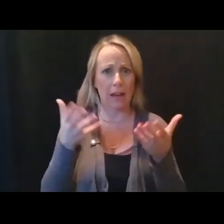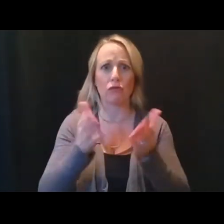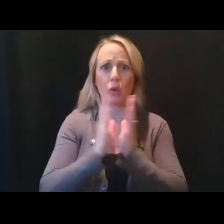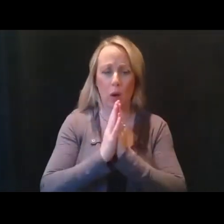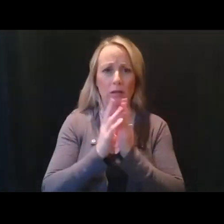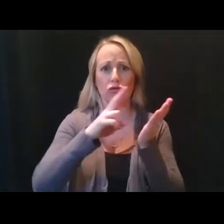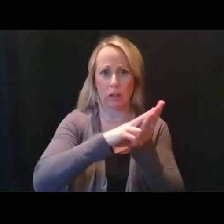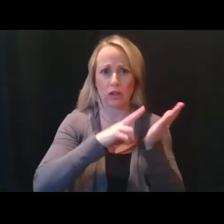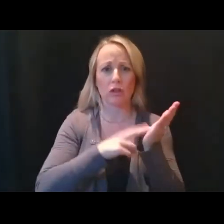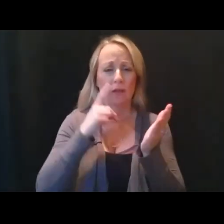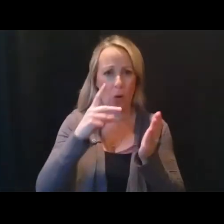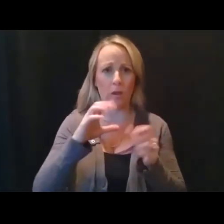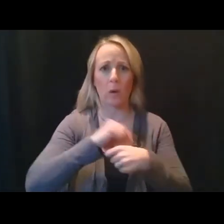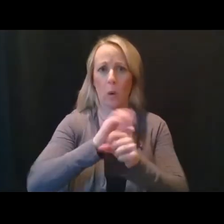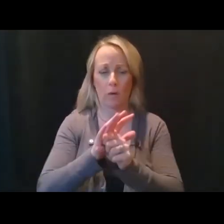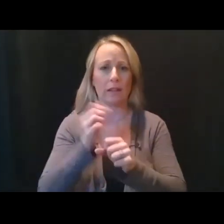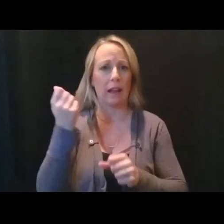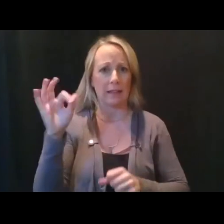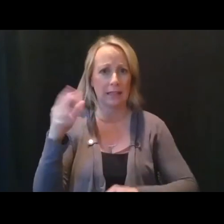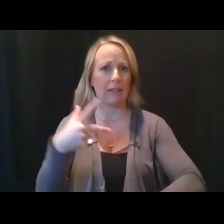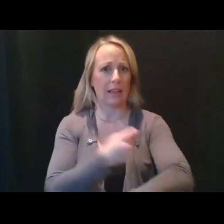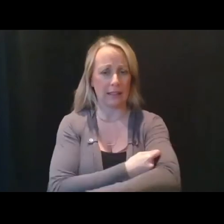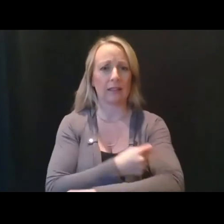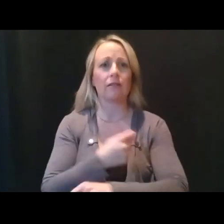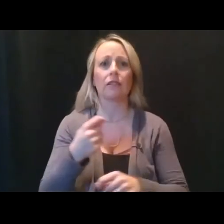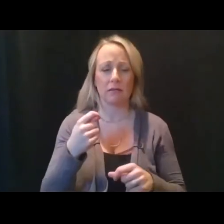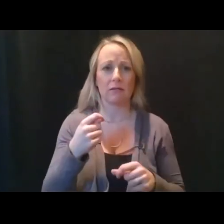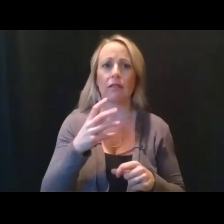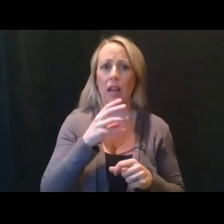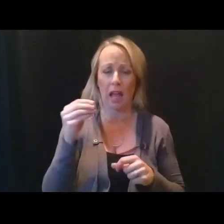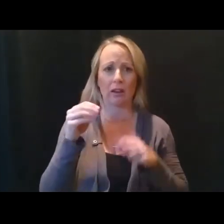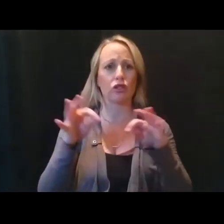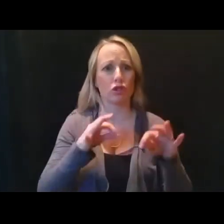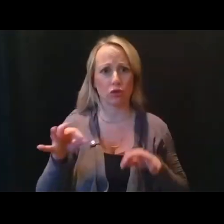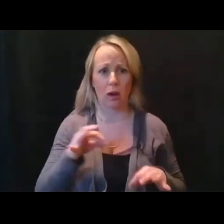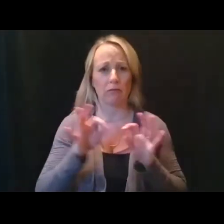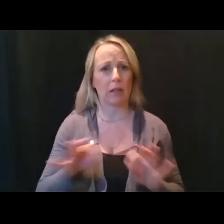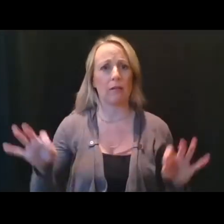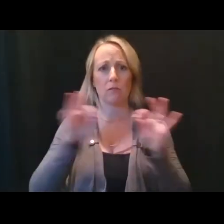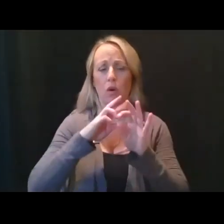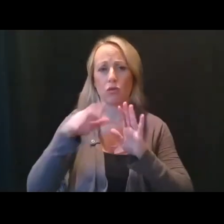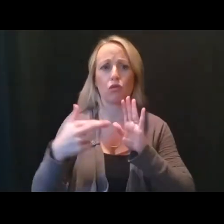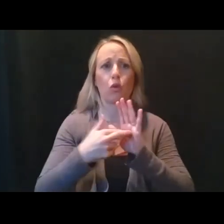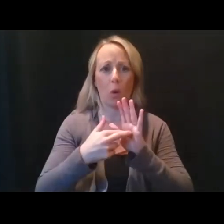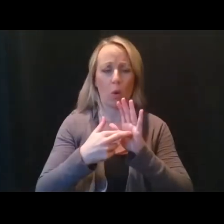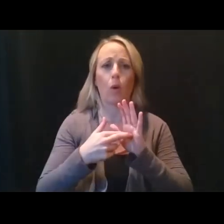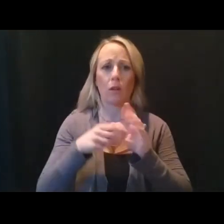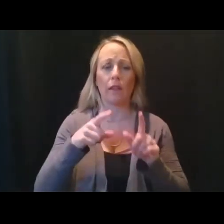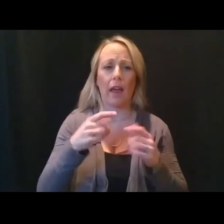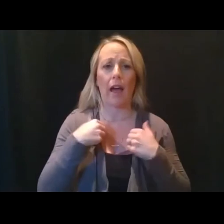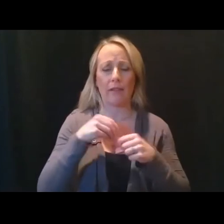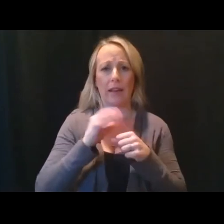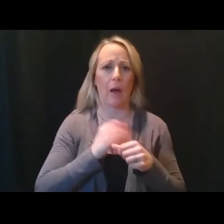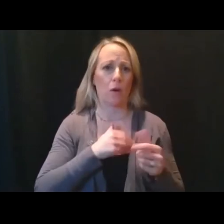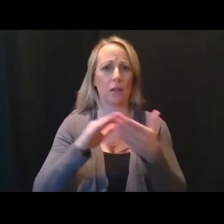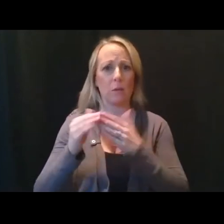for the COVID-19 vaccine or describe the vital role their organization plays in our community. At this time,